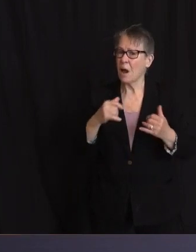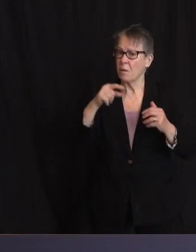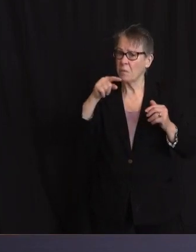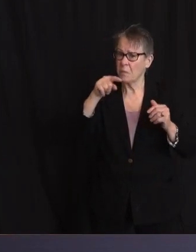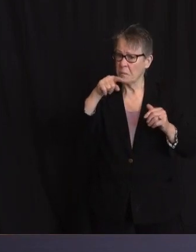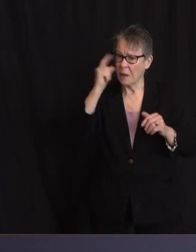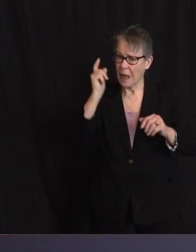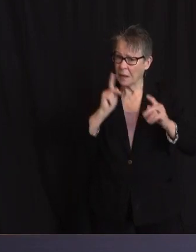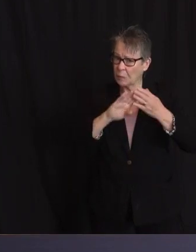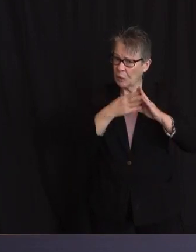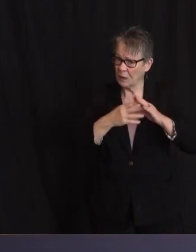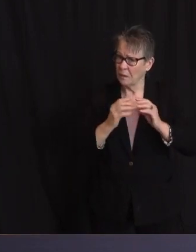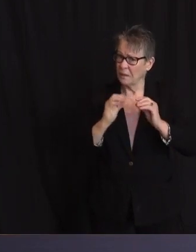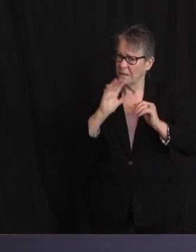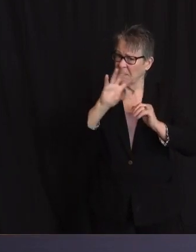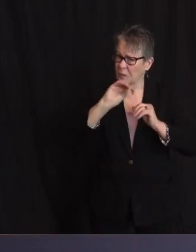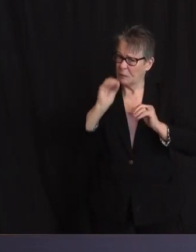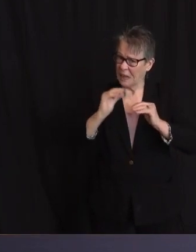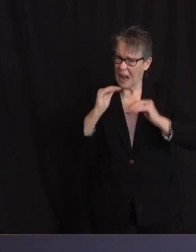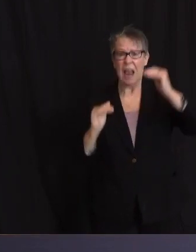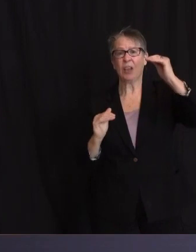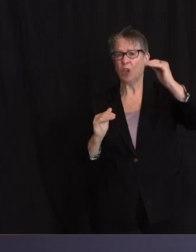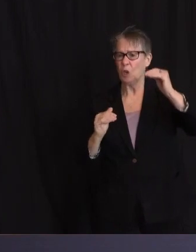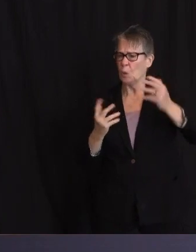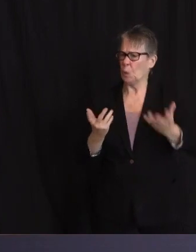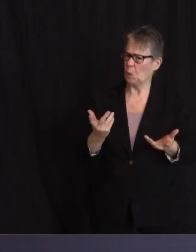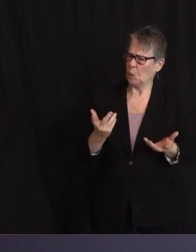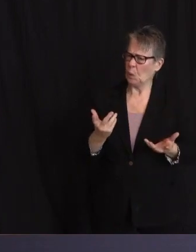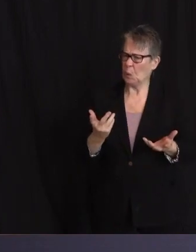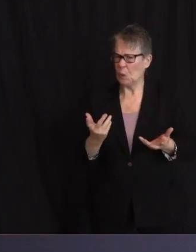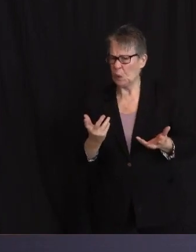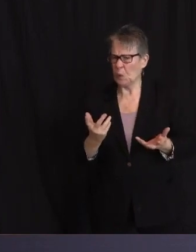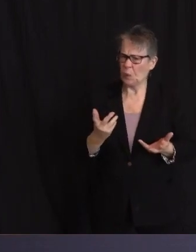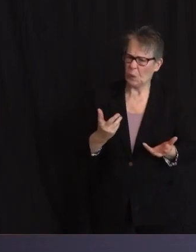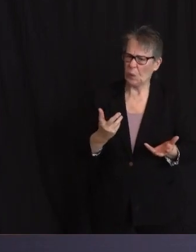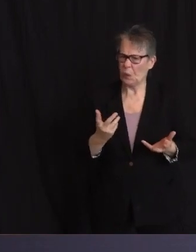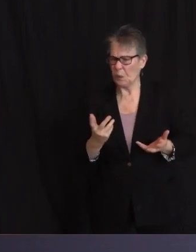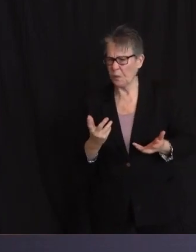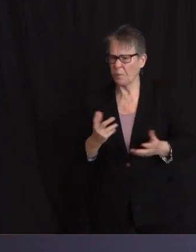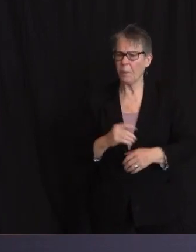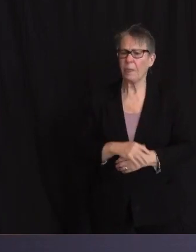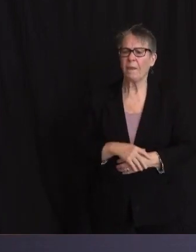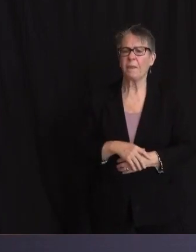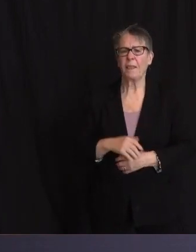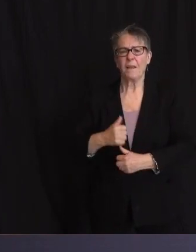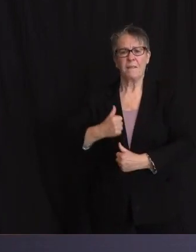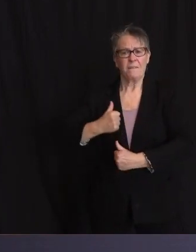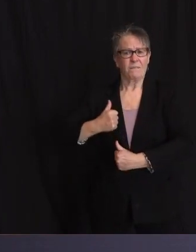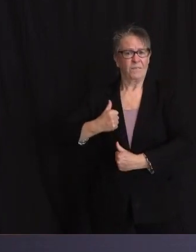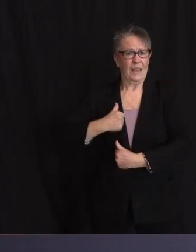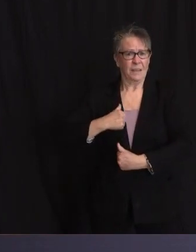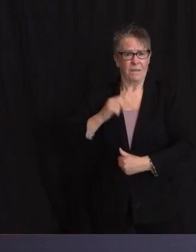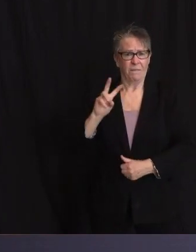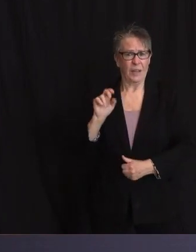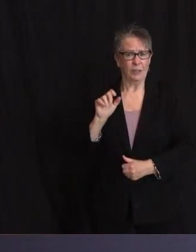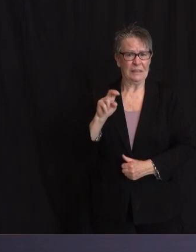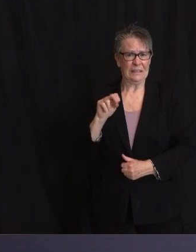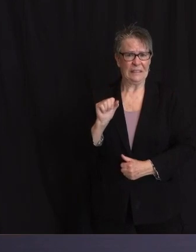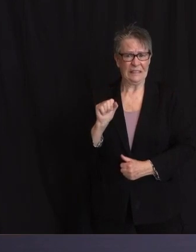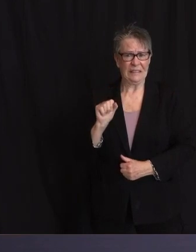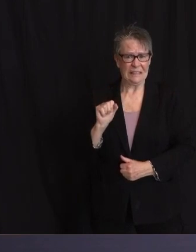our society in New Jersey. Veterans, while there are a couple of positive cases, one piece of good